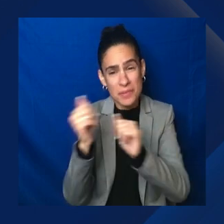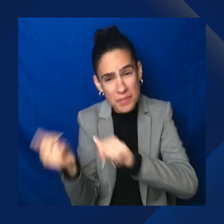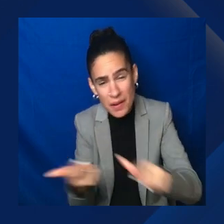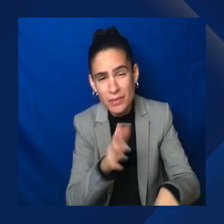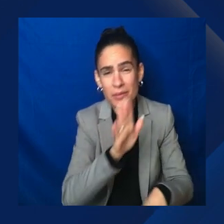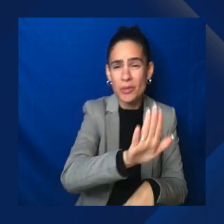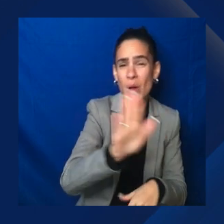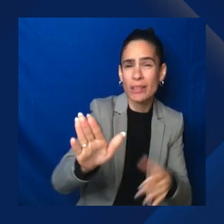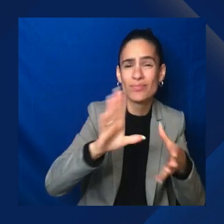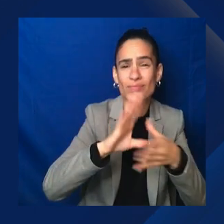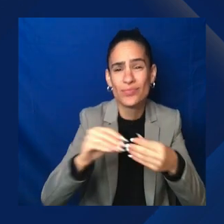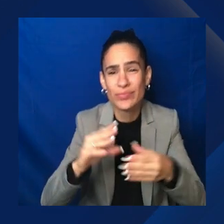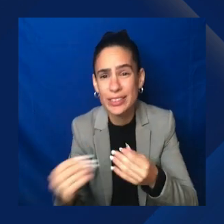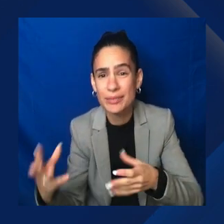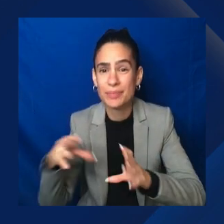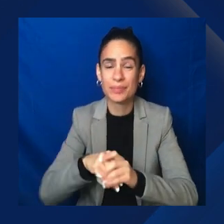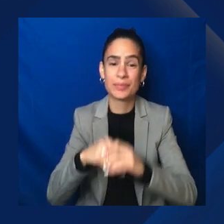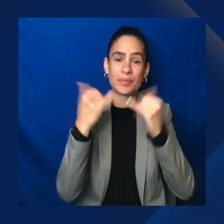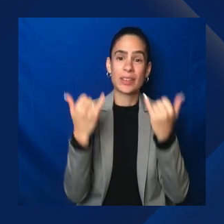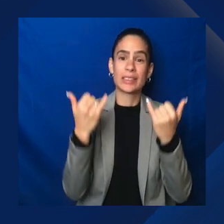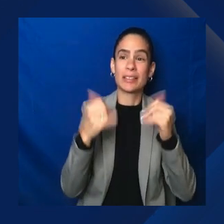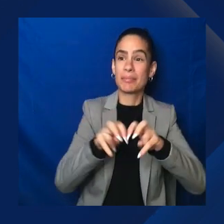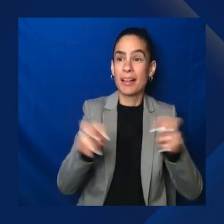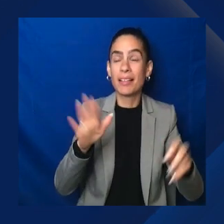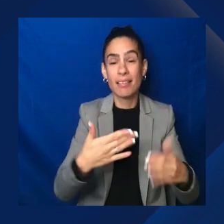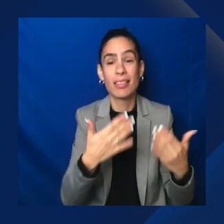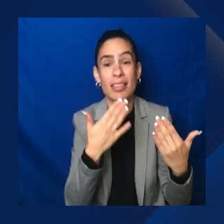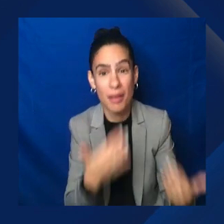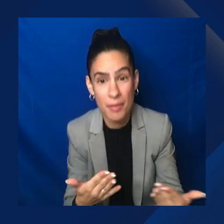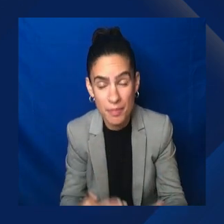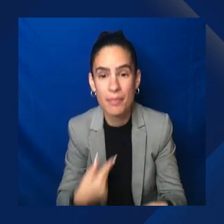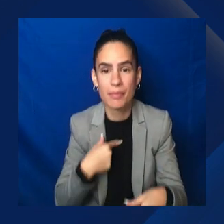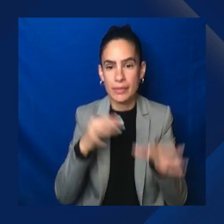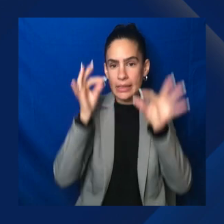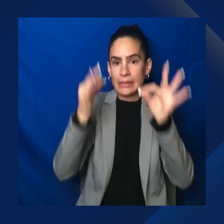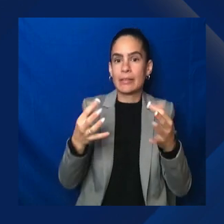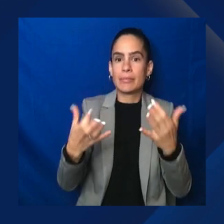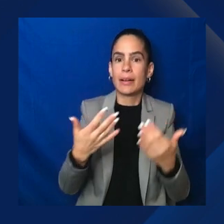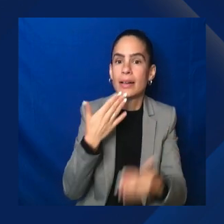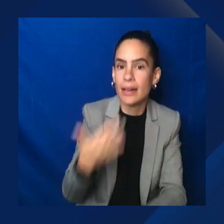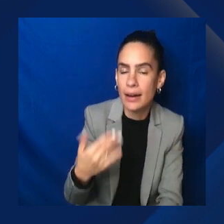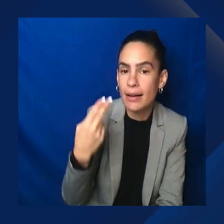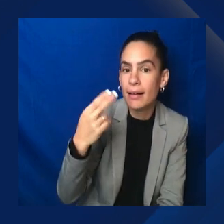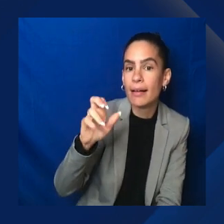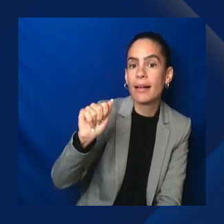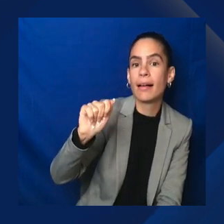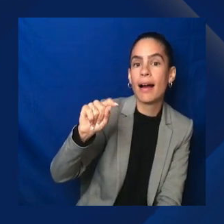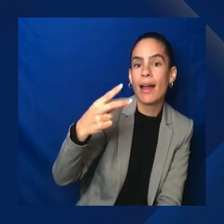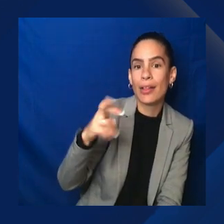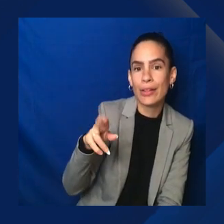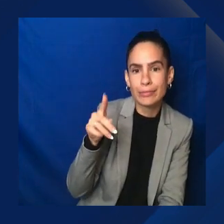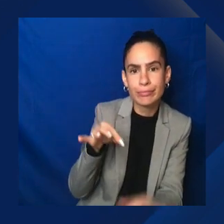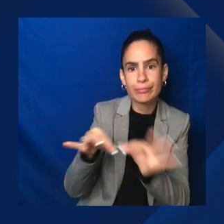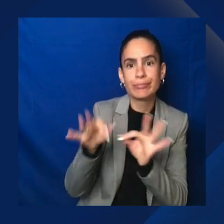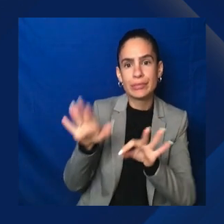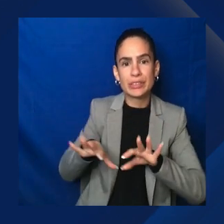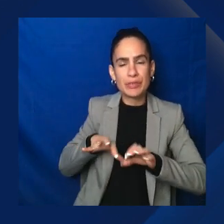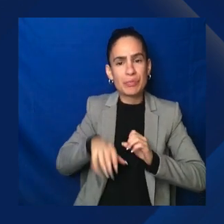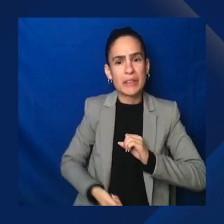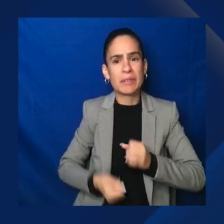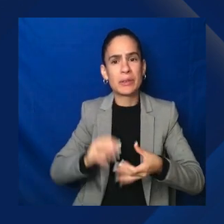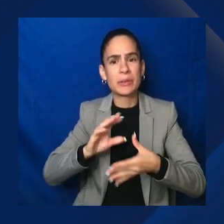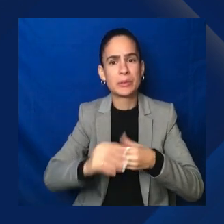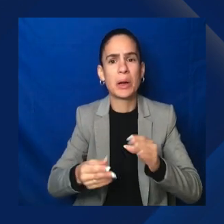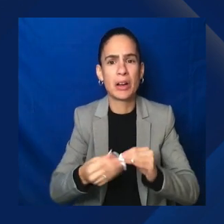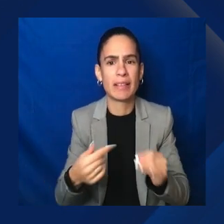panel. I want to in particular thank Heather for sharing your story of grief and giving us, motivating us with your work